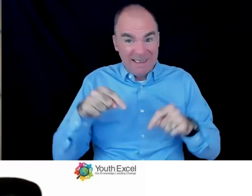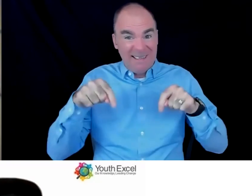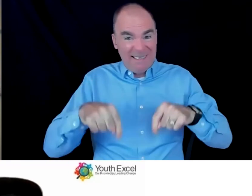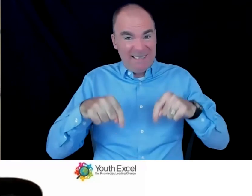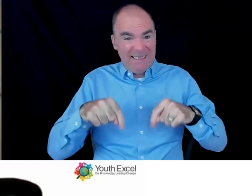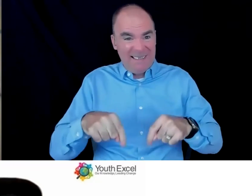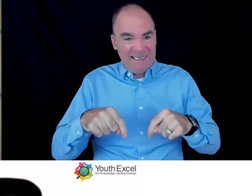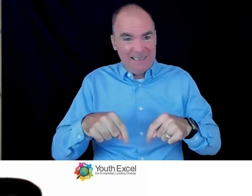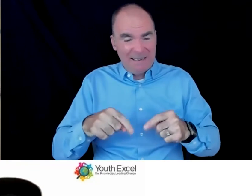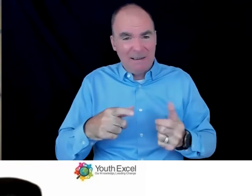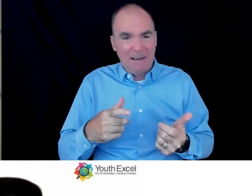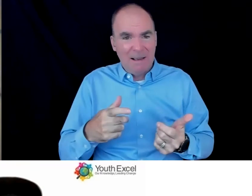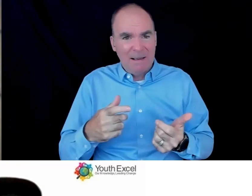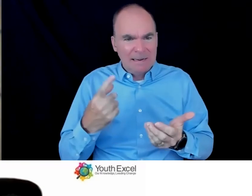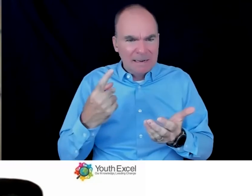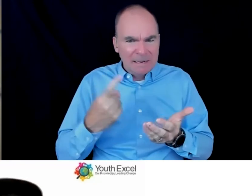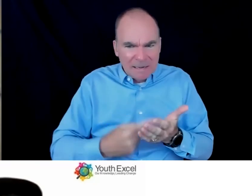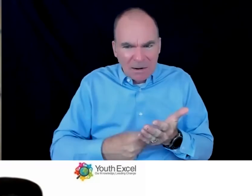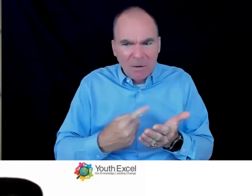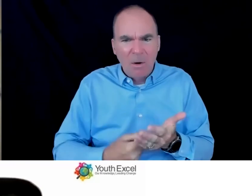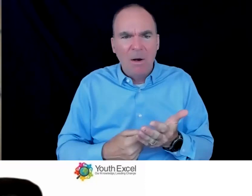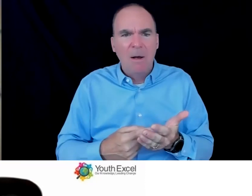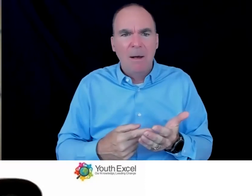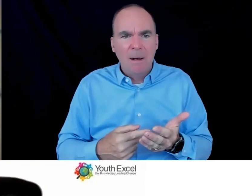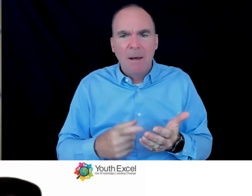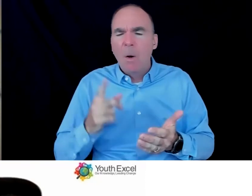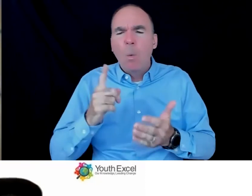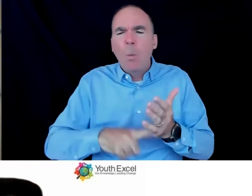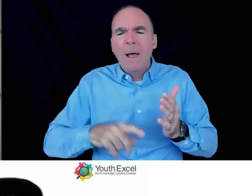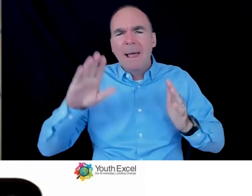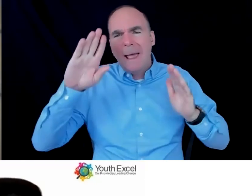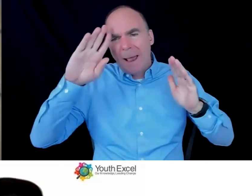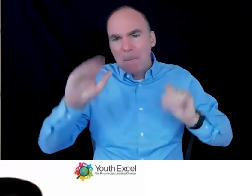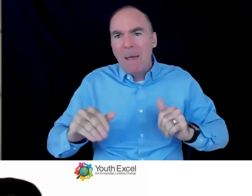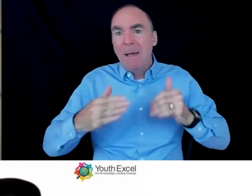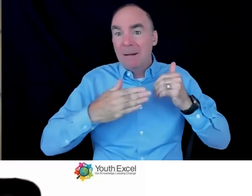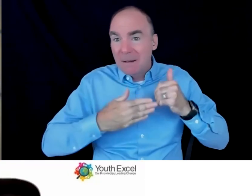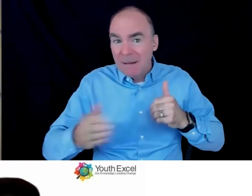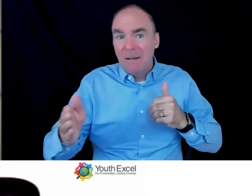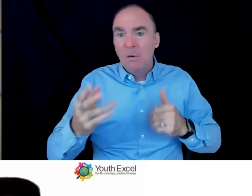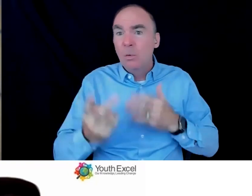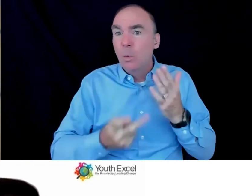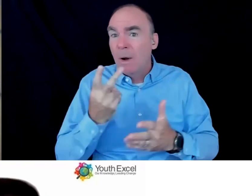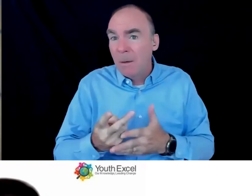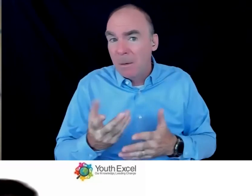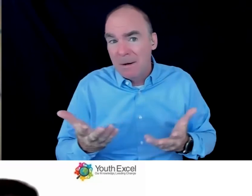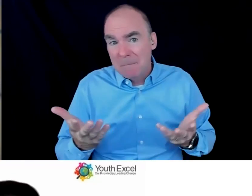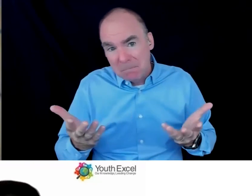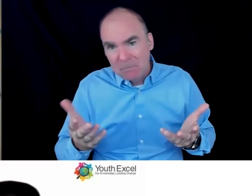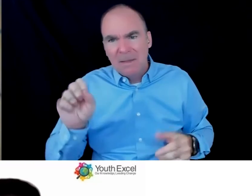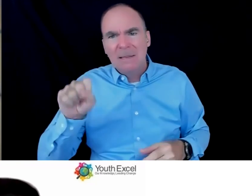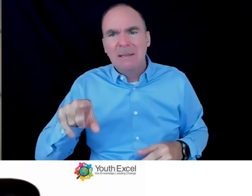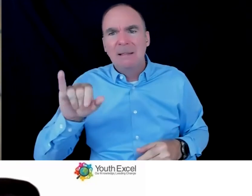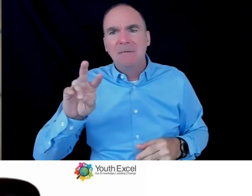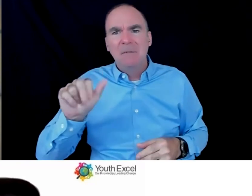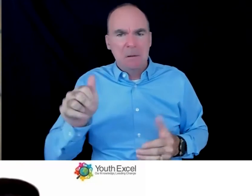want to maybe just usher you in terms of what do you expect after this particular 2-hour event. And probably Sylvia, you could guide us